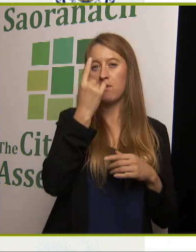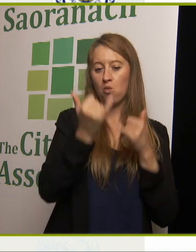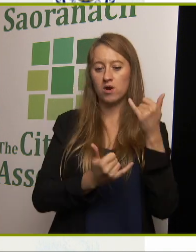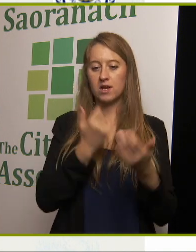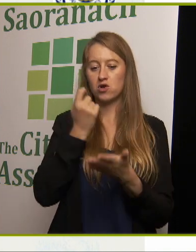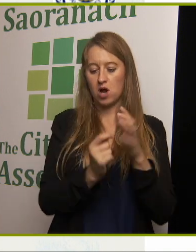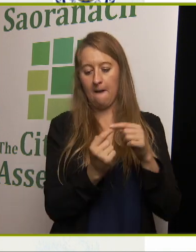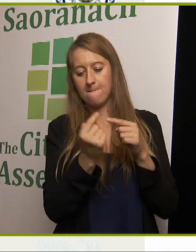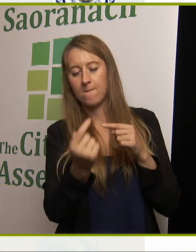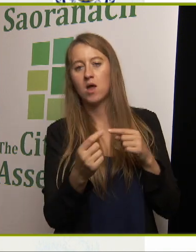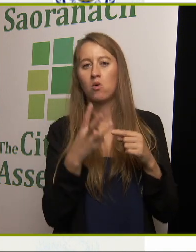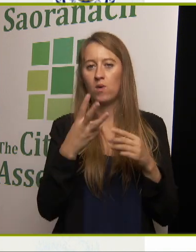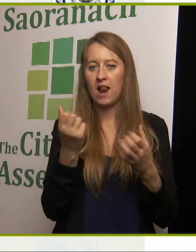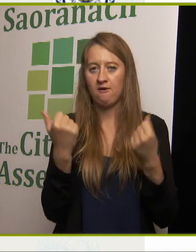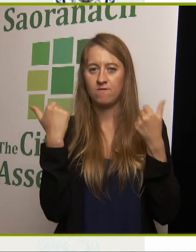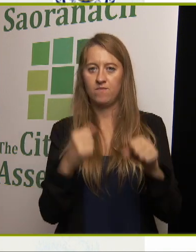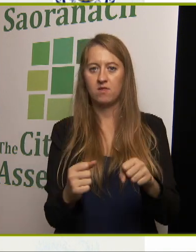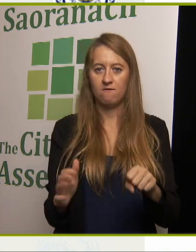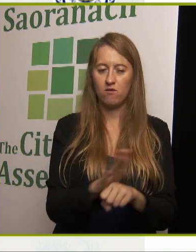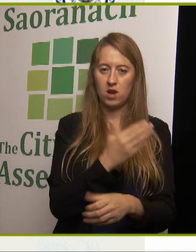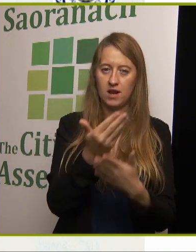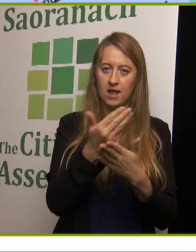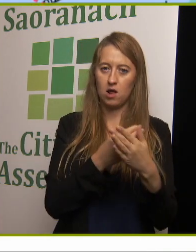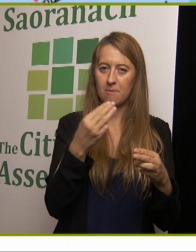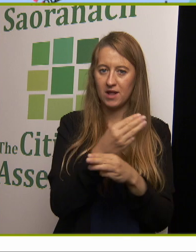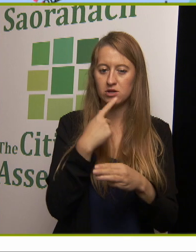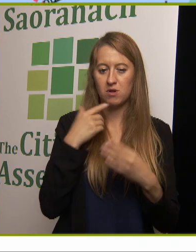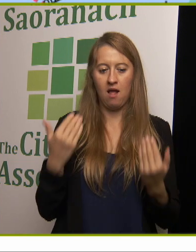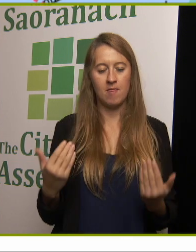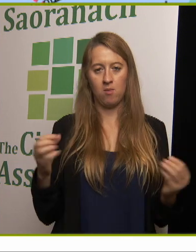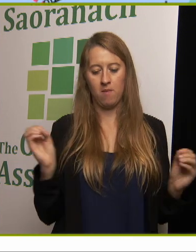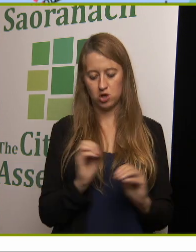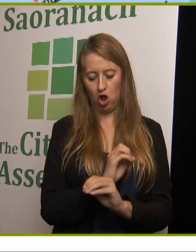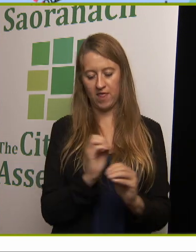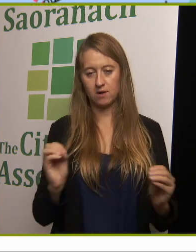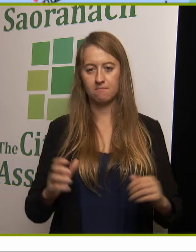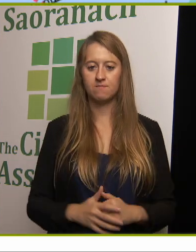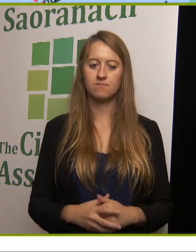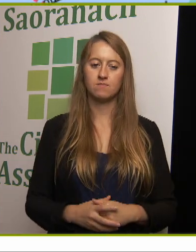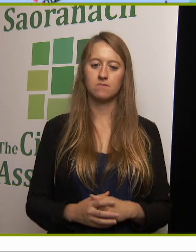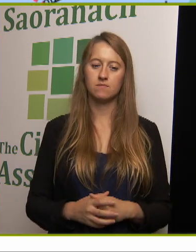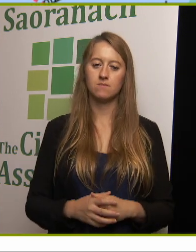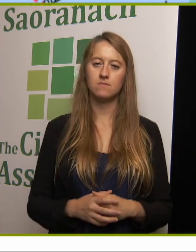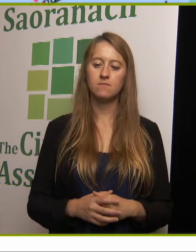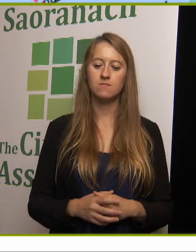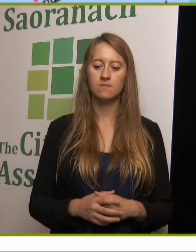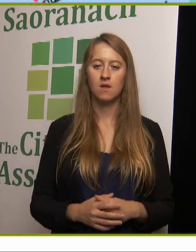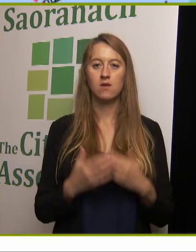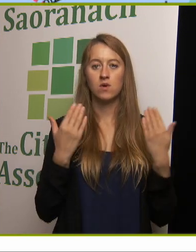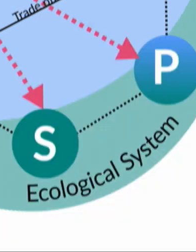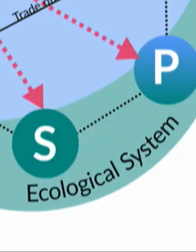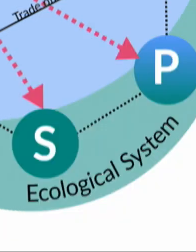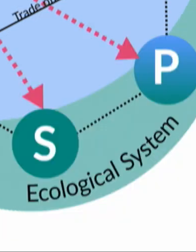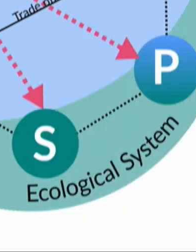biodiversity. But at the moment, there's nothing out there. Okay, so there's another thing I want to talk to you about, which is